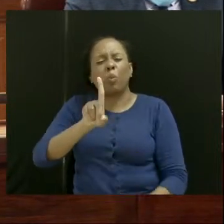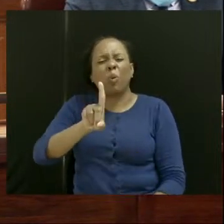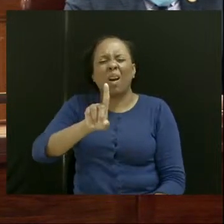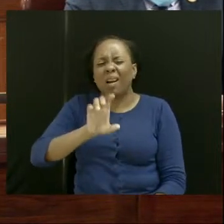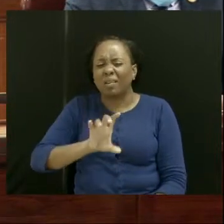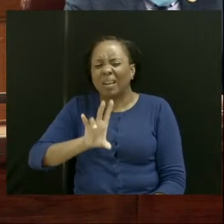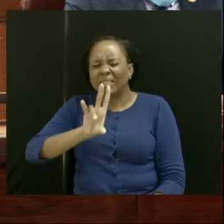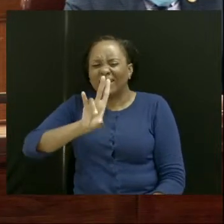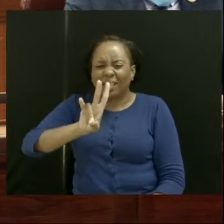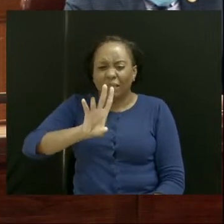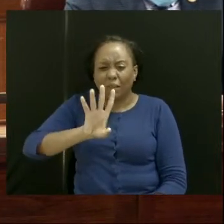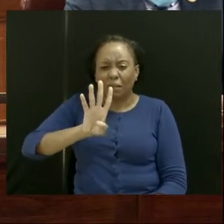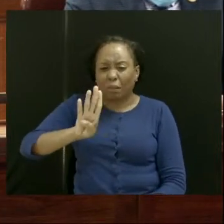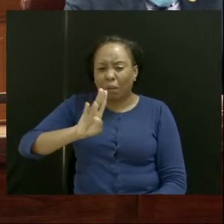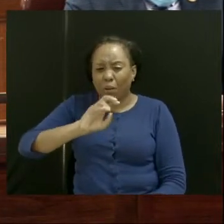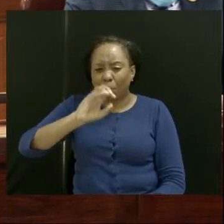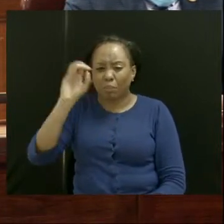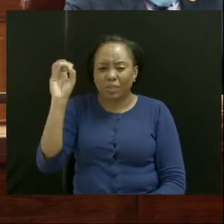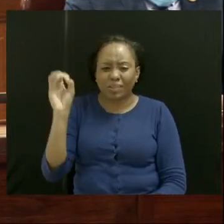174%.